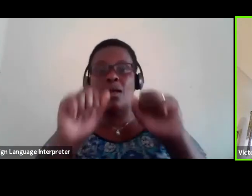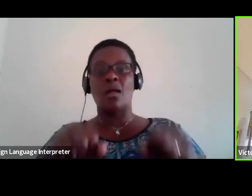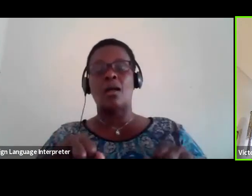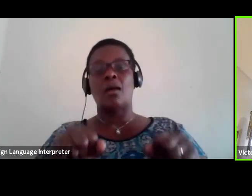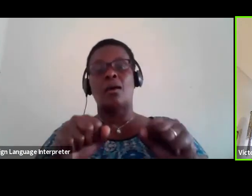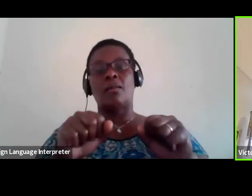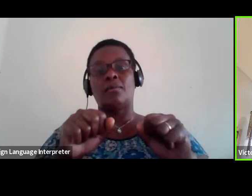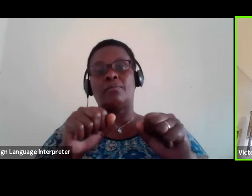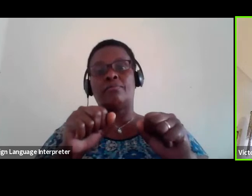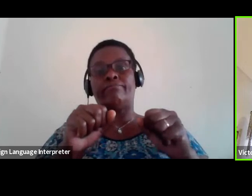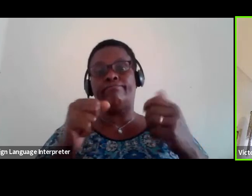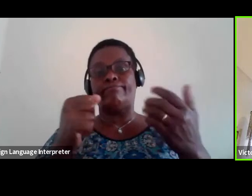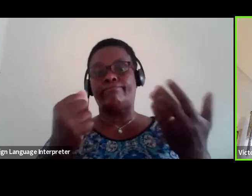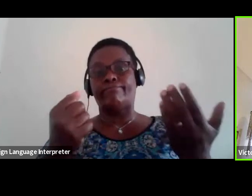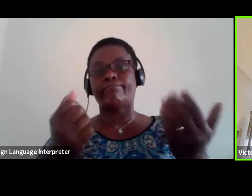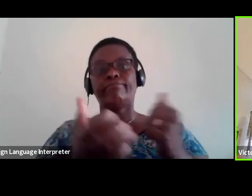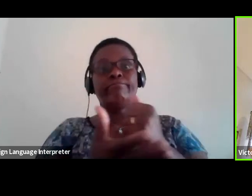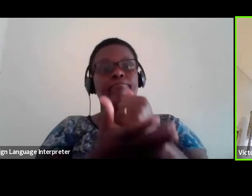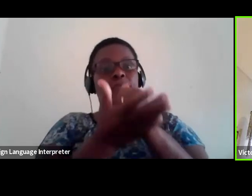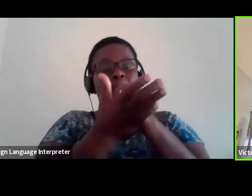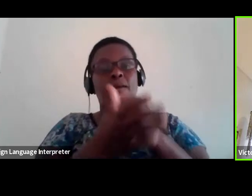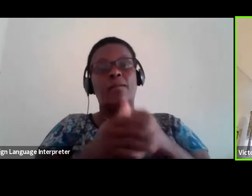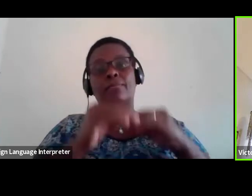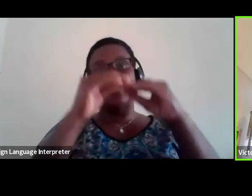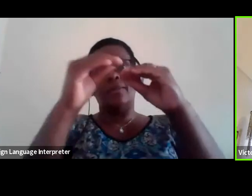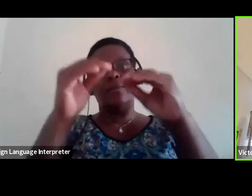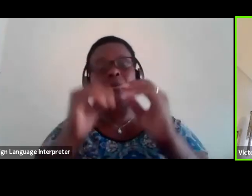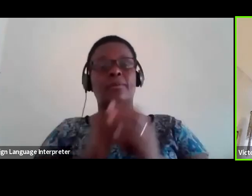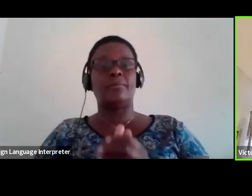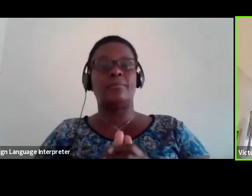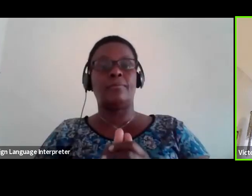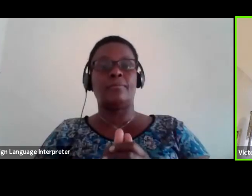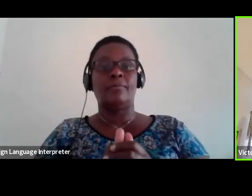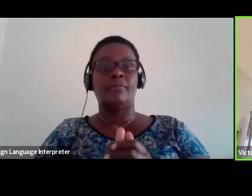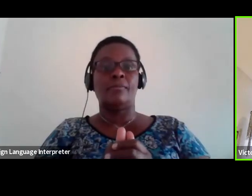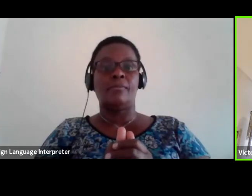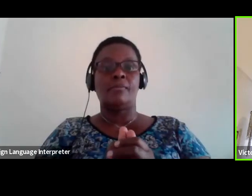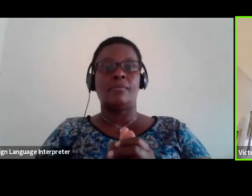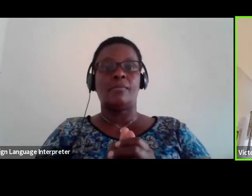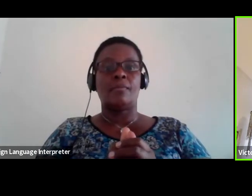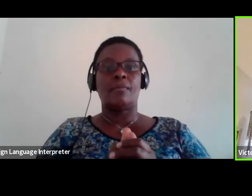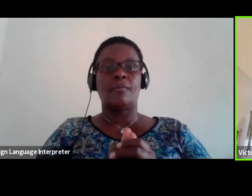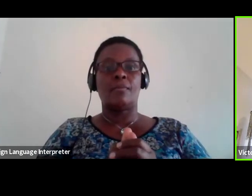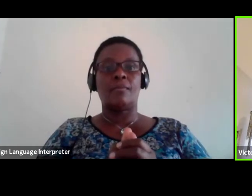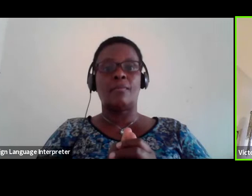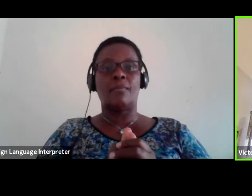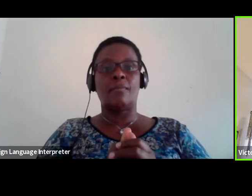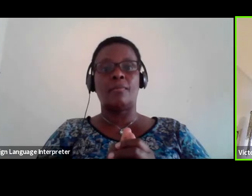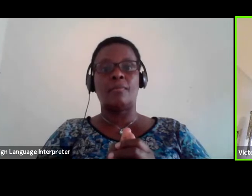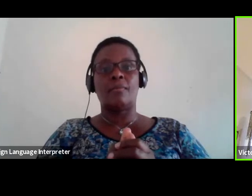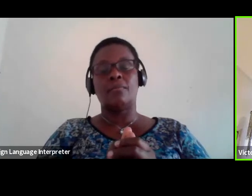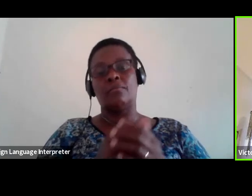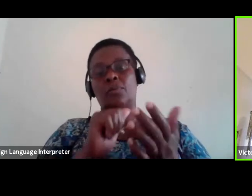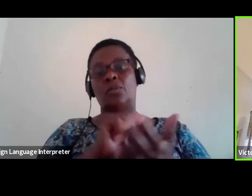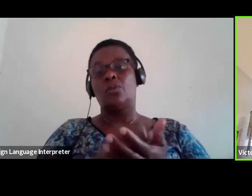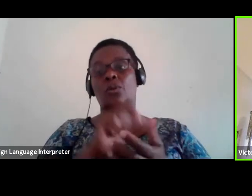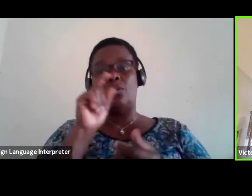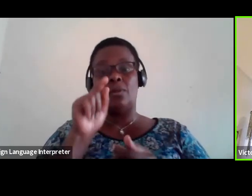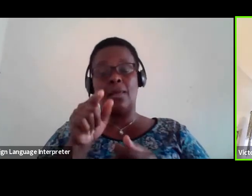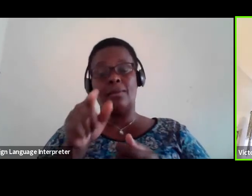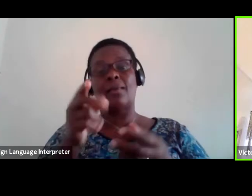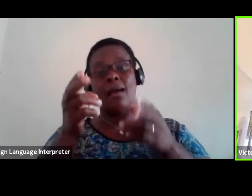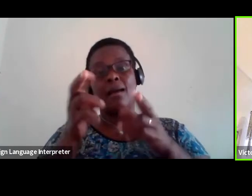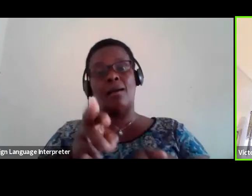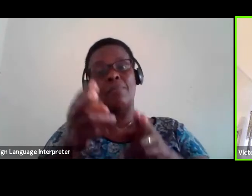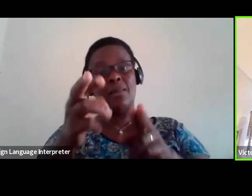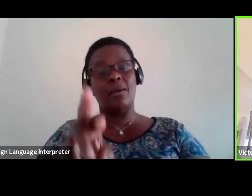conduct surveillance are not brought to book. And therefore, these practices continue.